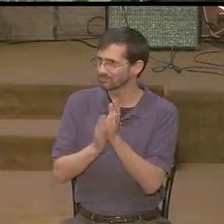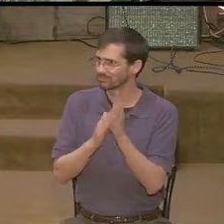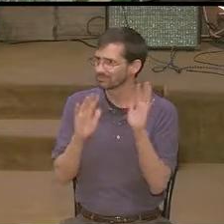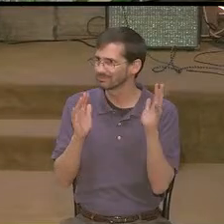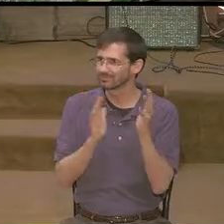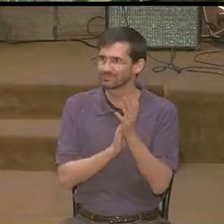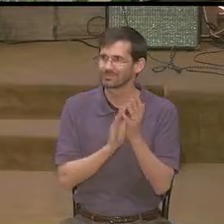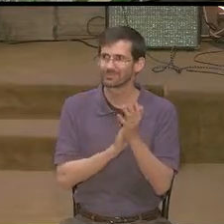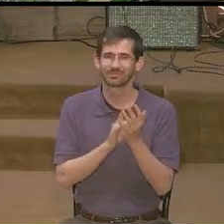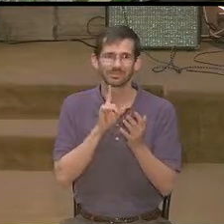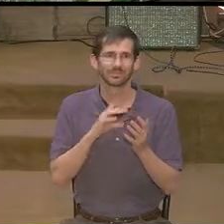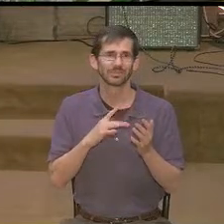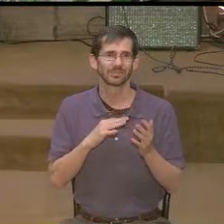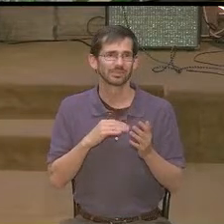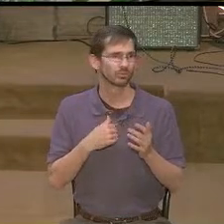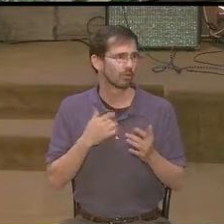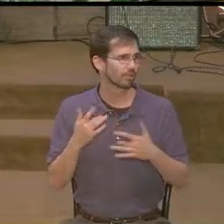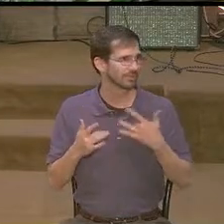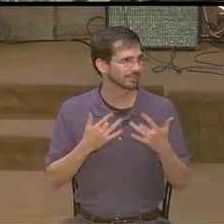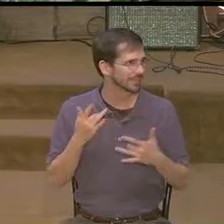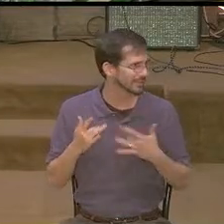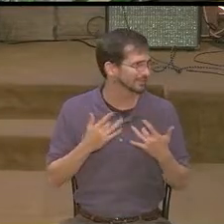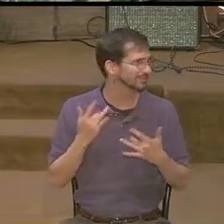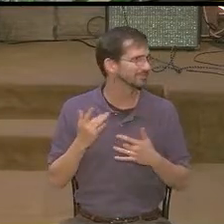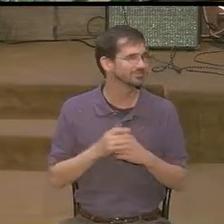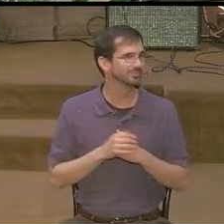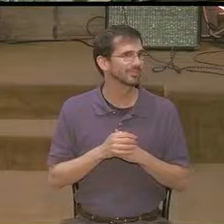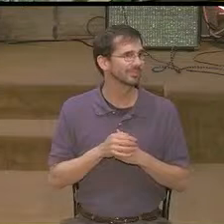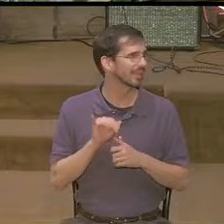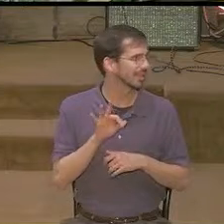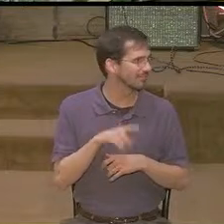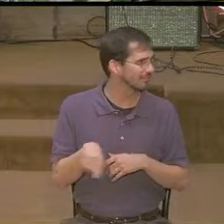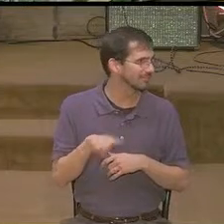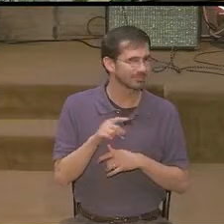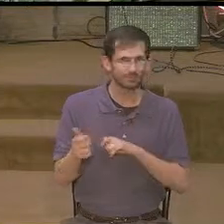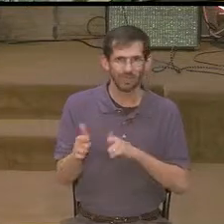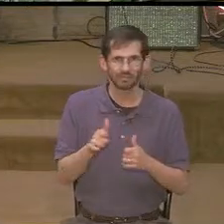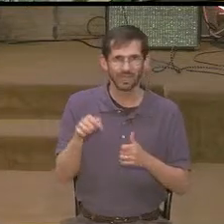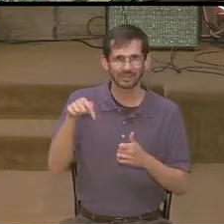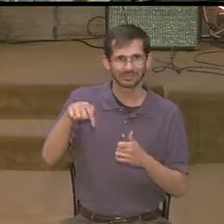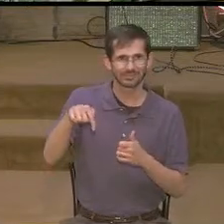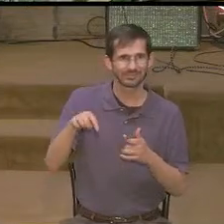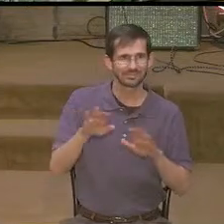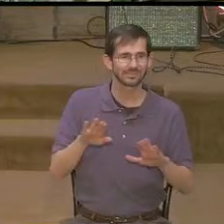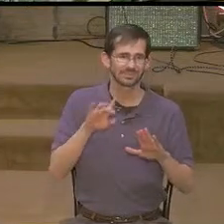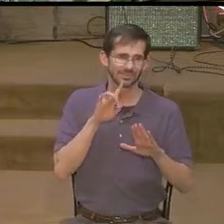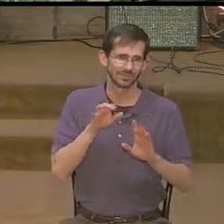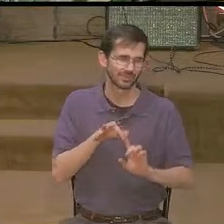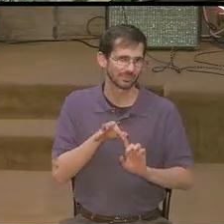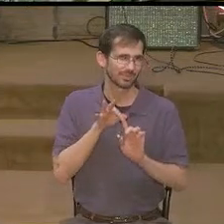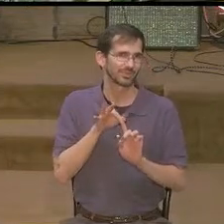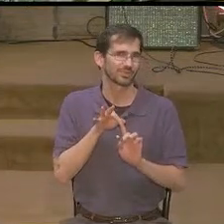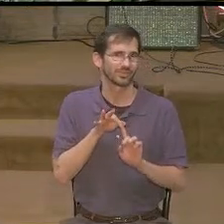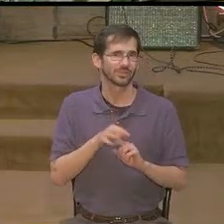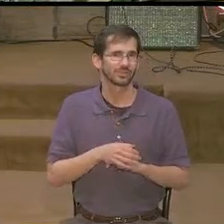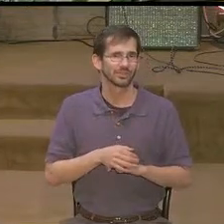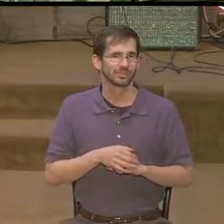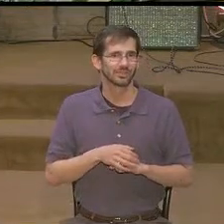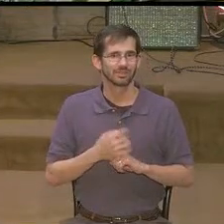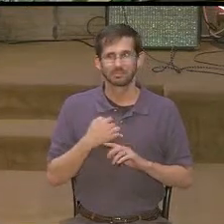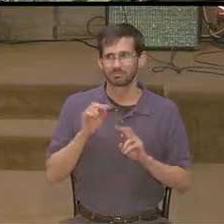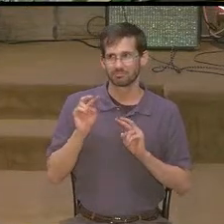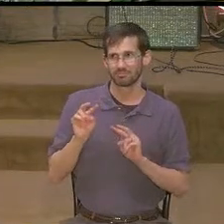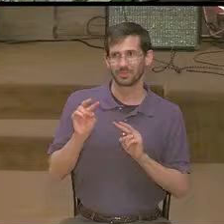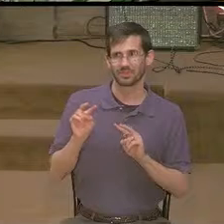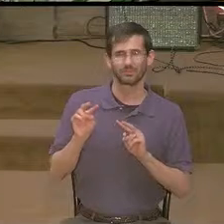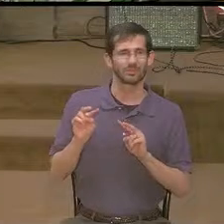Two people can clap in. So I'm excited about that. If you're getting baptized on Sunday, it's going to be very, very, very special. And I'm looking